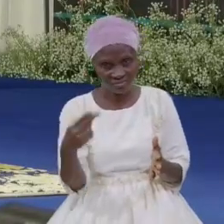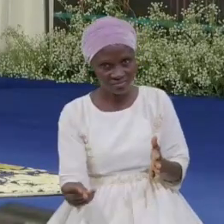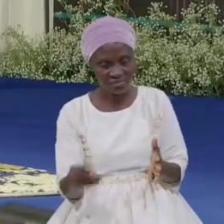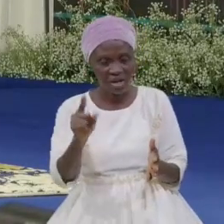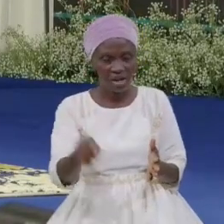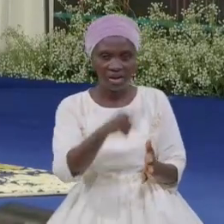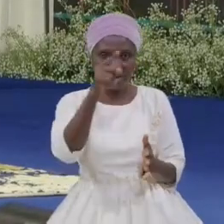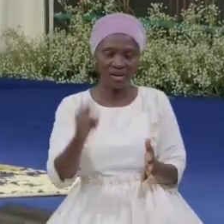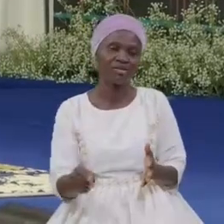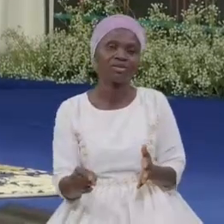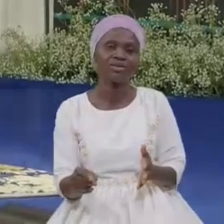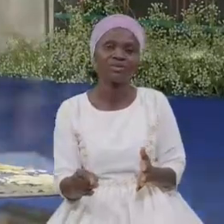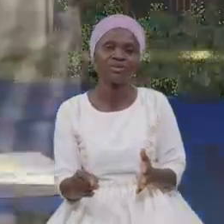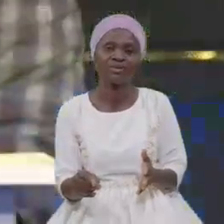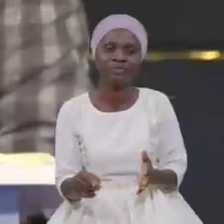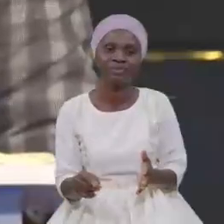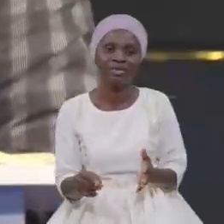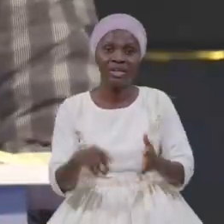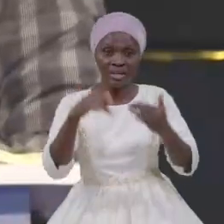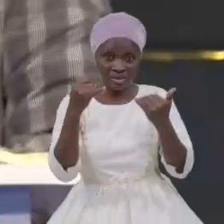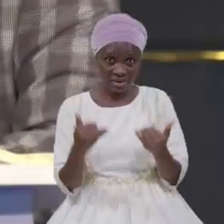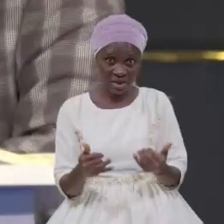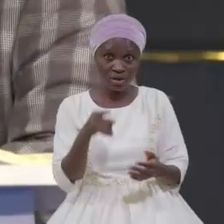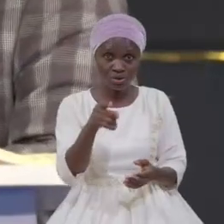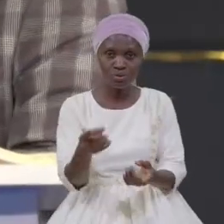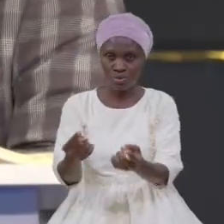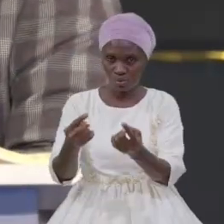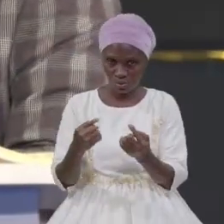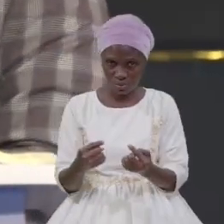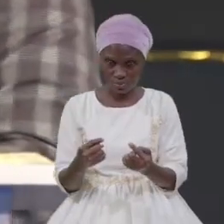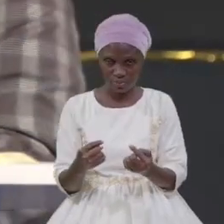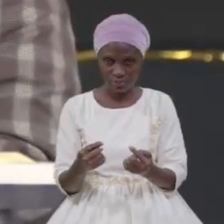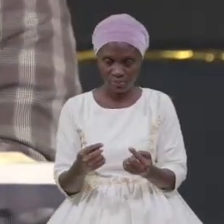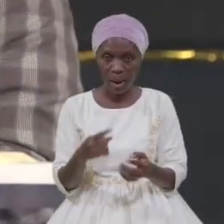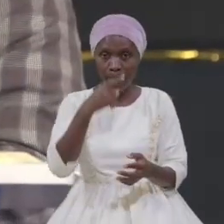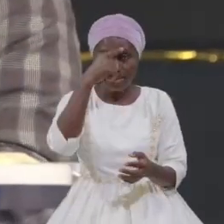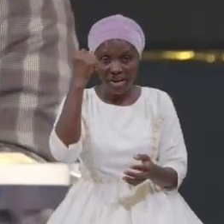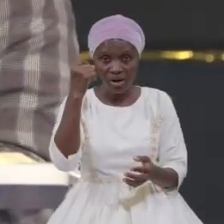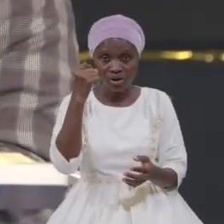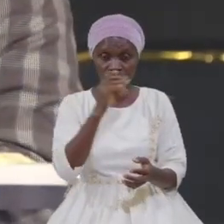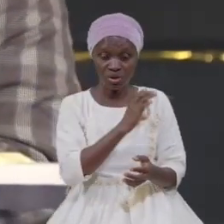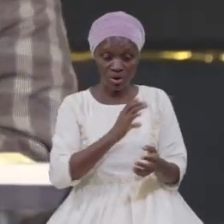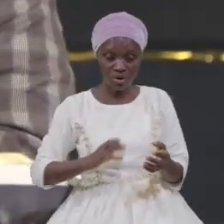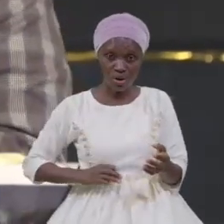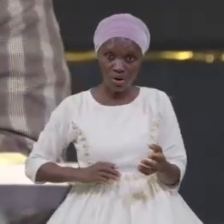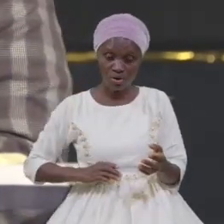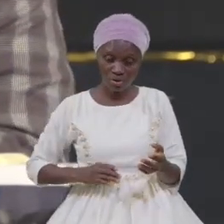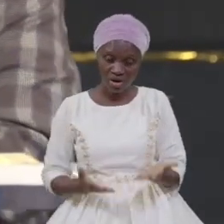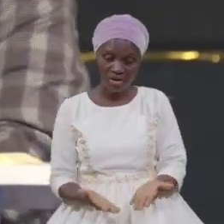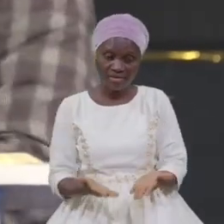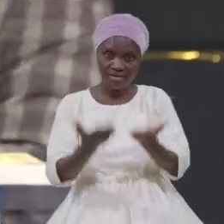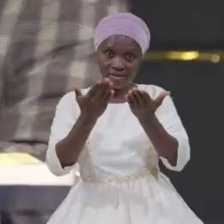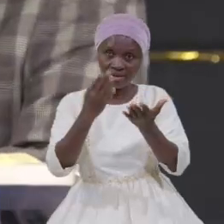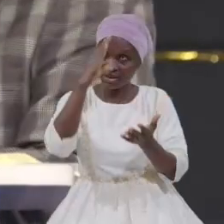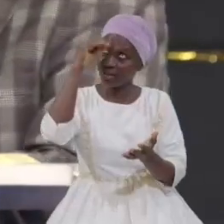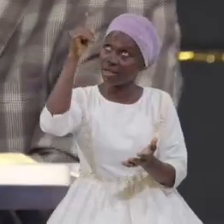them. But now you come because God raised him up and lifted him up.